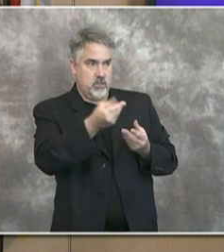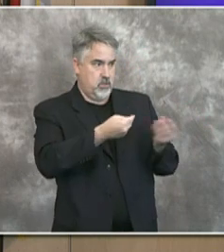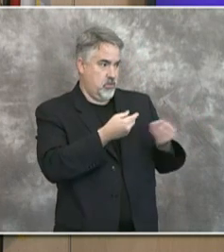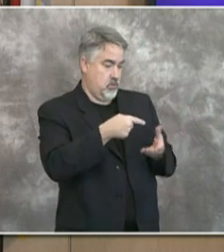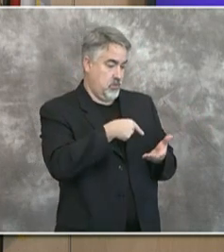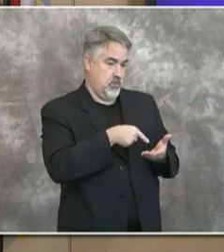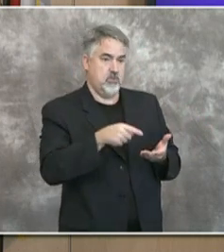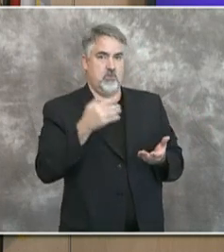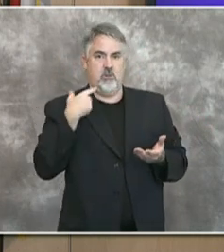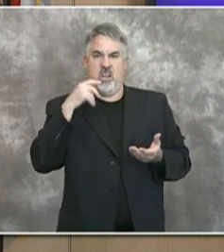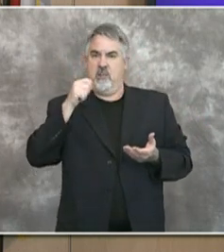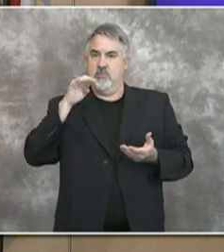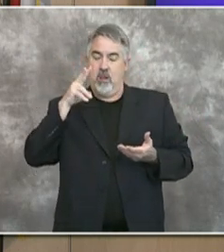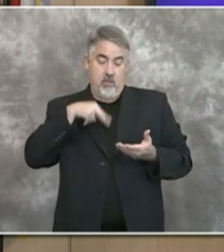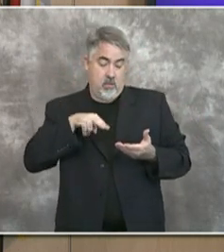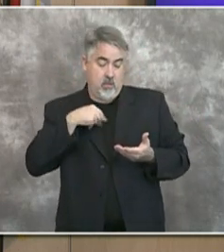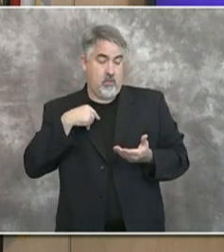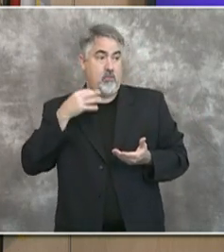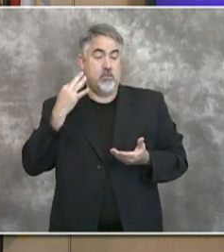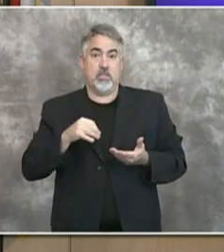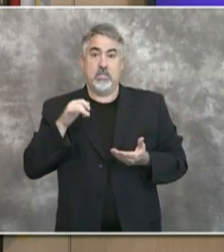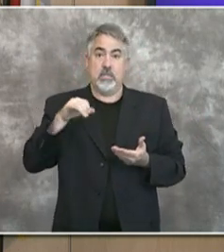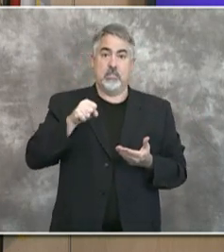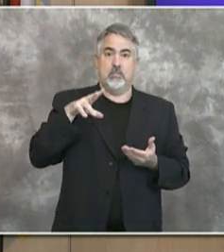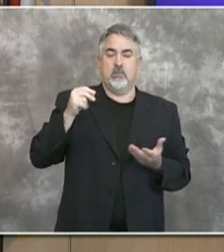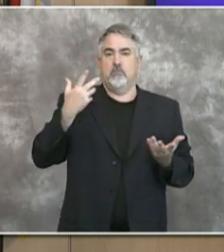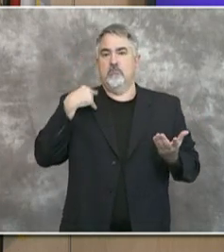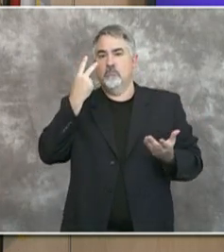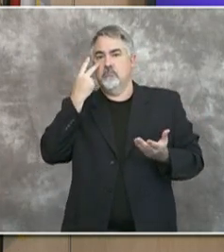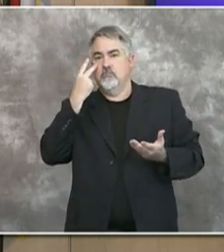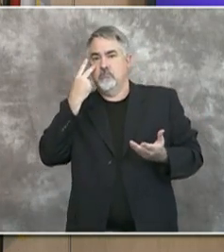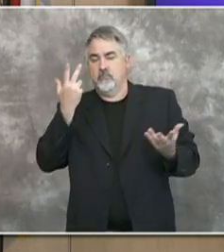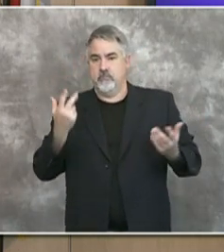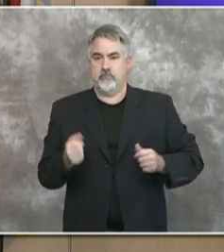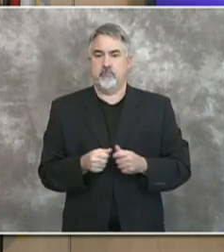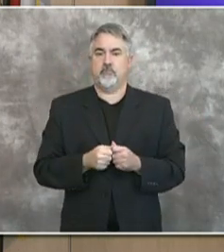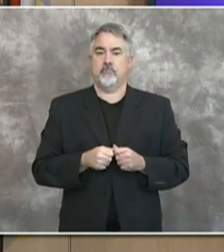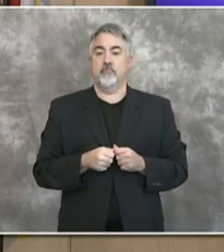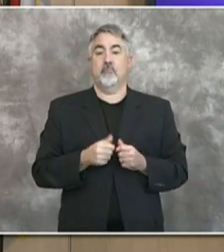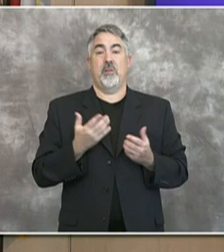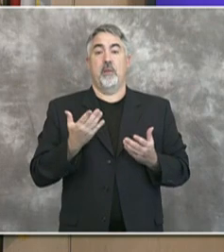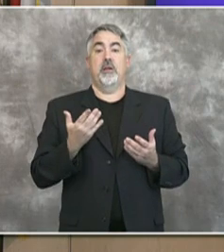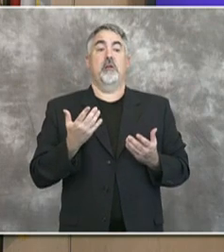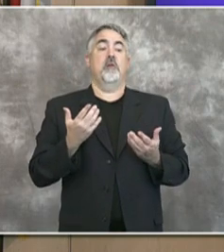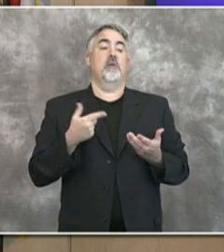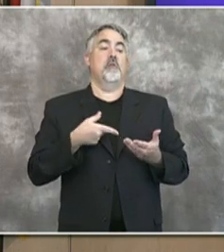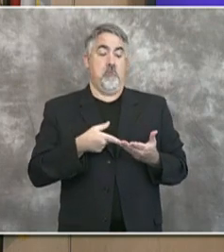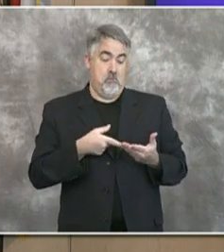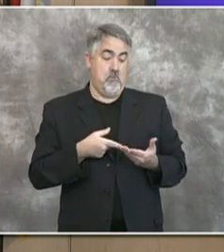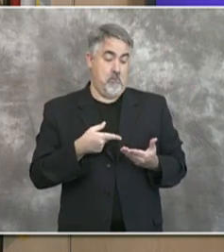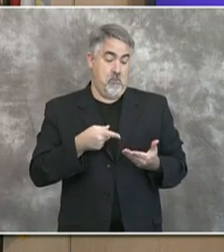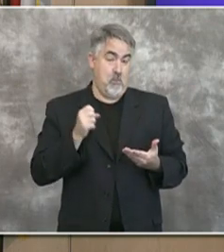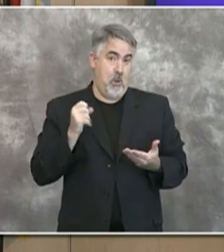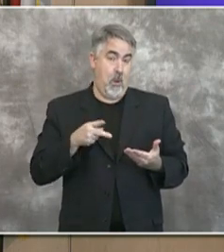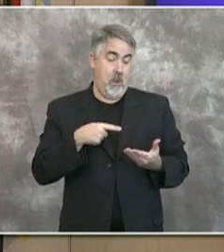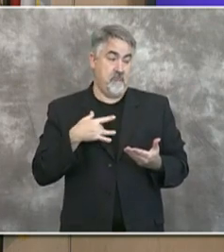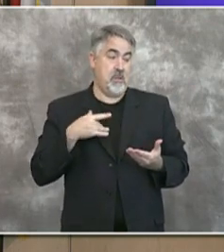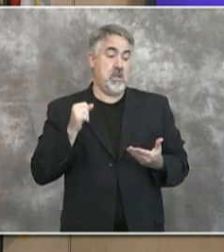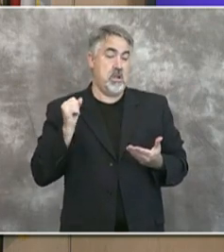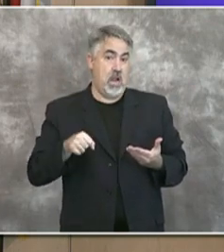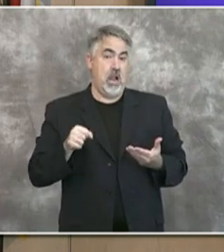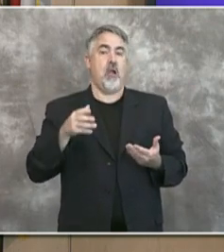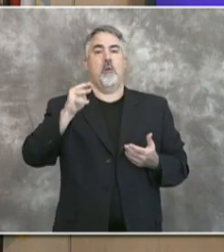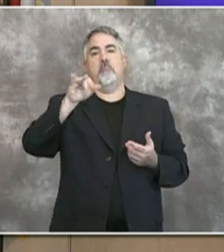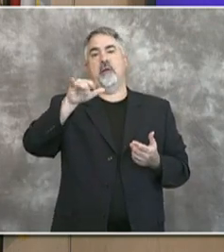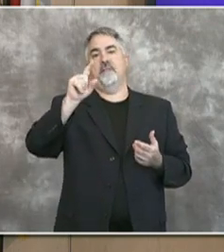1st, but the ability to meet that goal will in large part be determined by the ability for us to continue to show progress in limiting